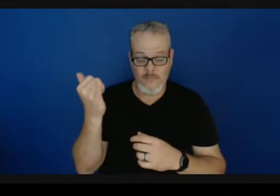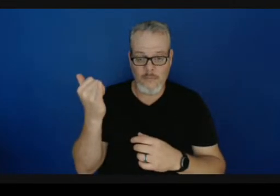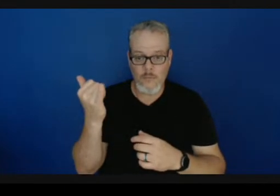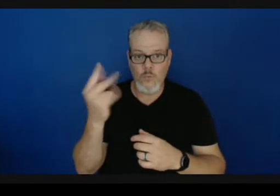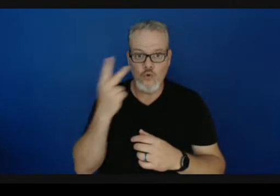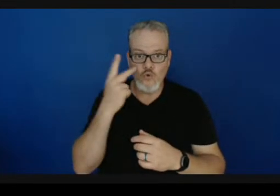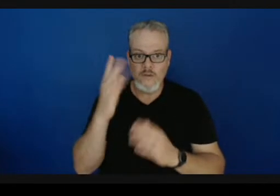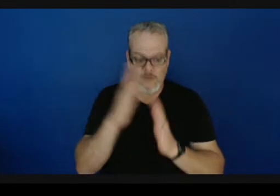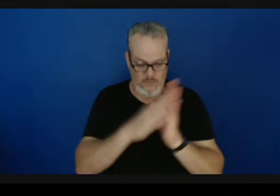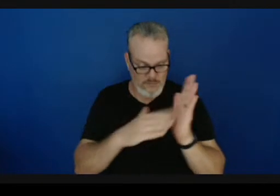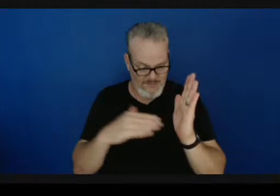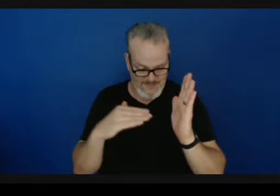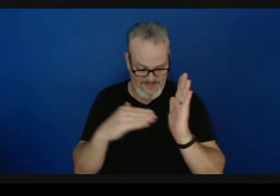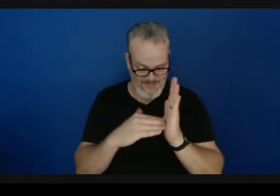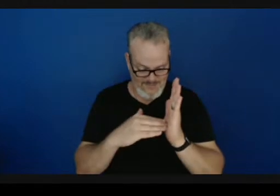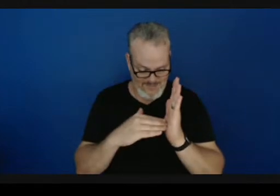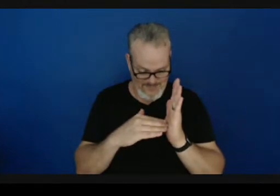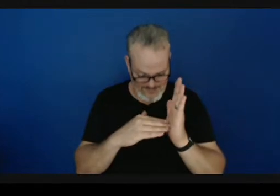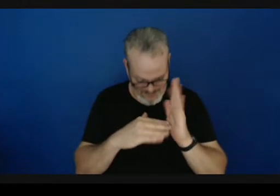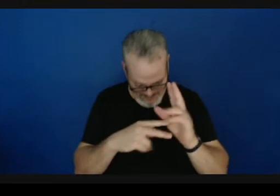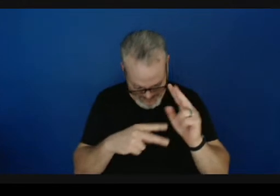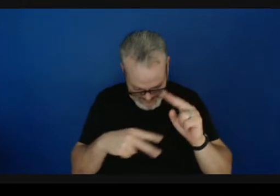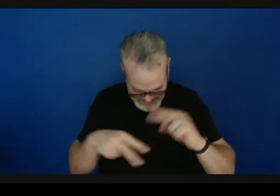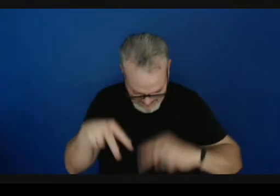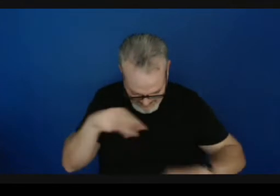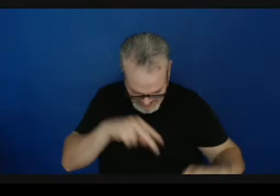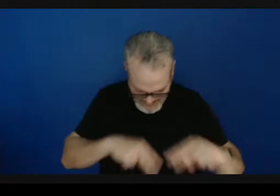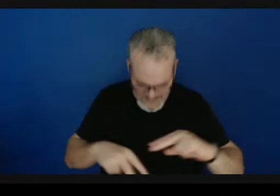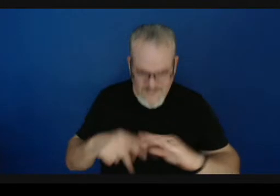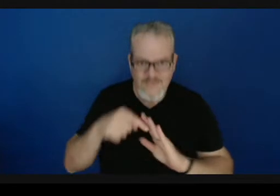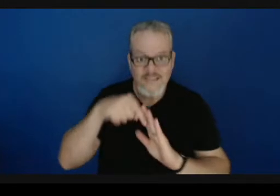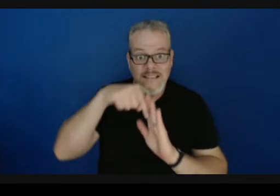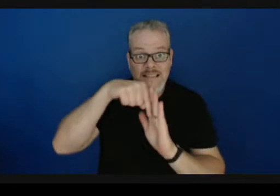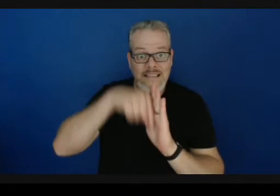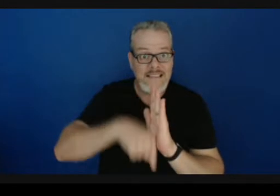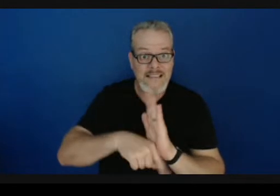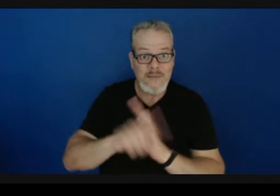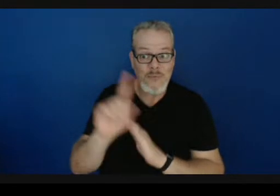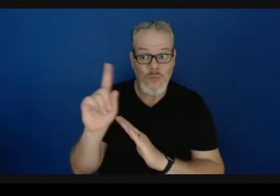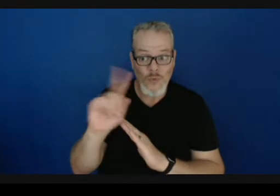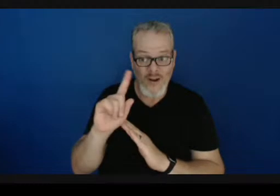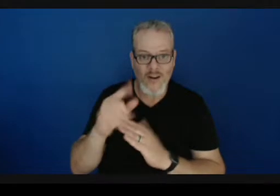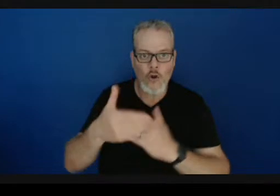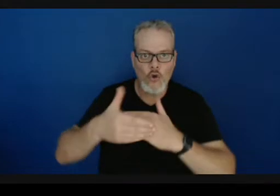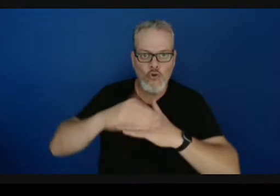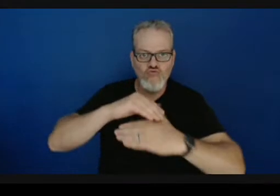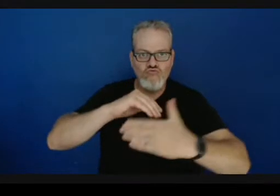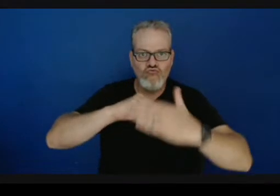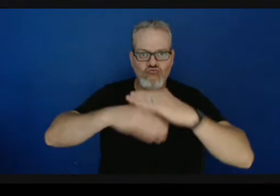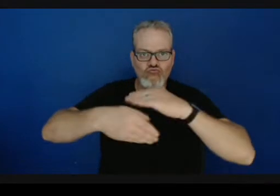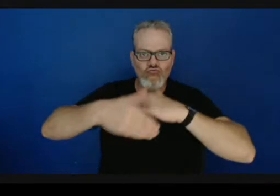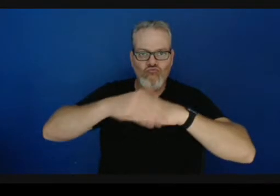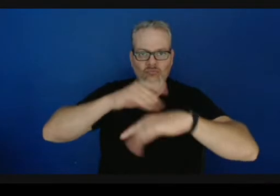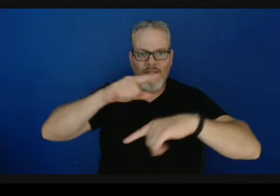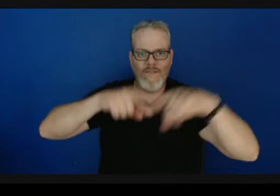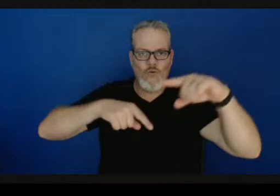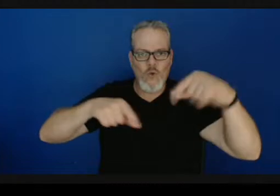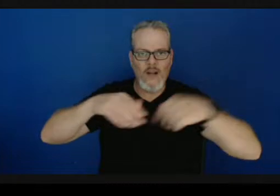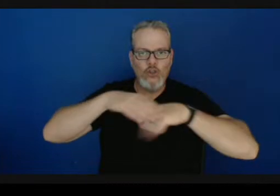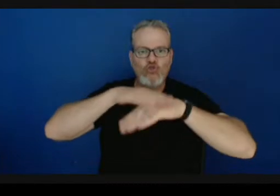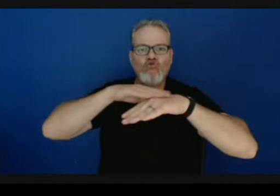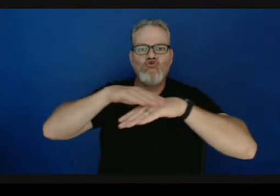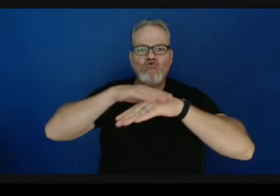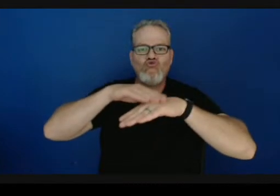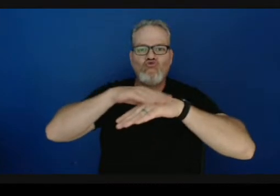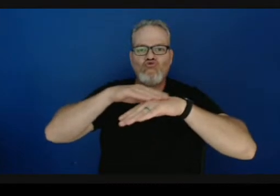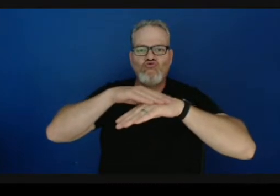see that those Deep Pahala hotspot earthquakes were directly overlaid by a bunch of flank earthquakes at shallower depth right there,